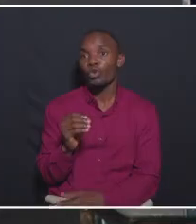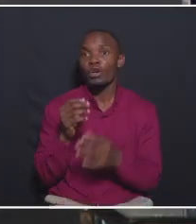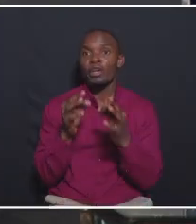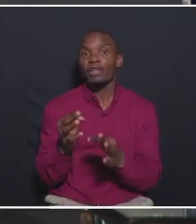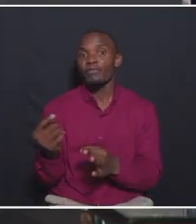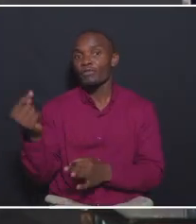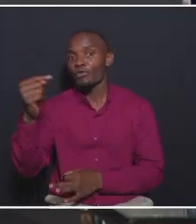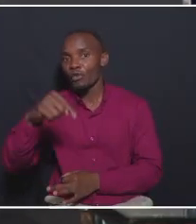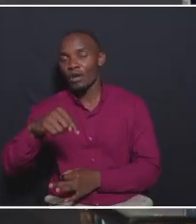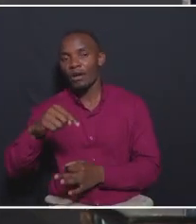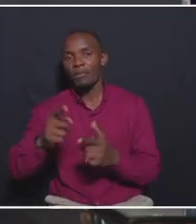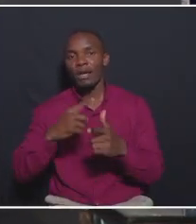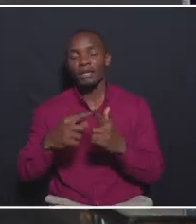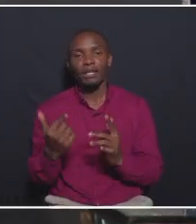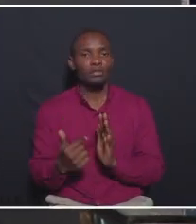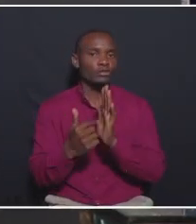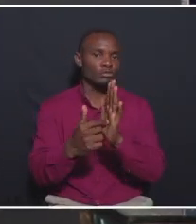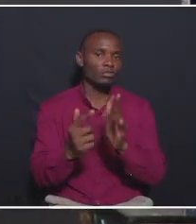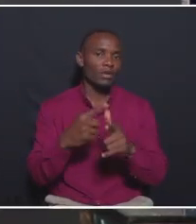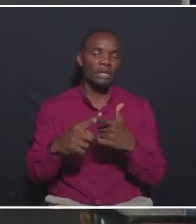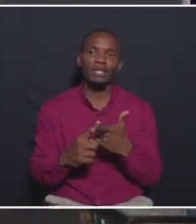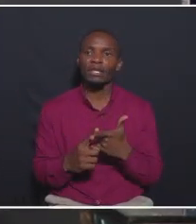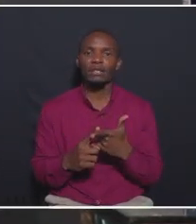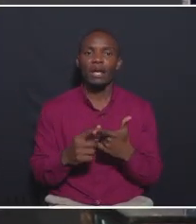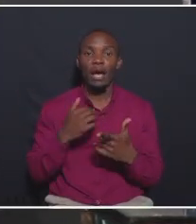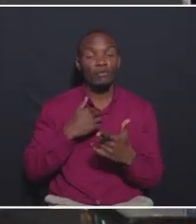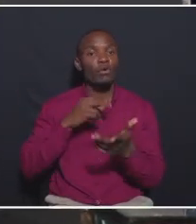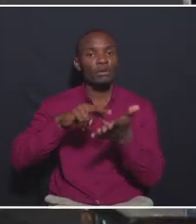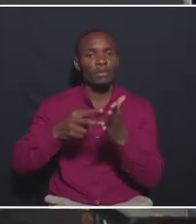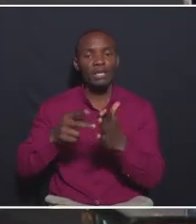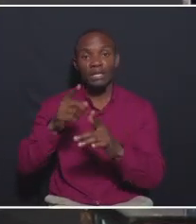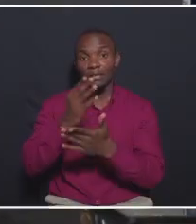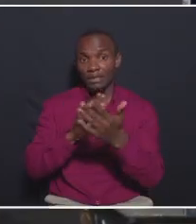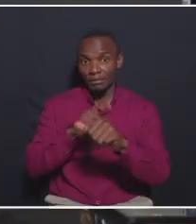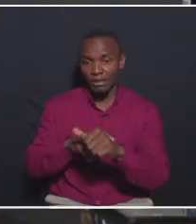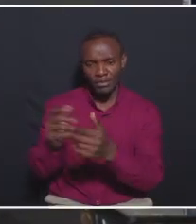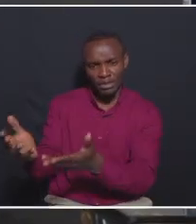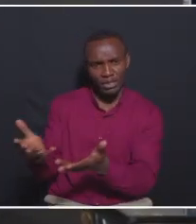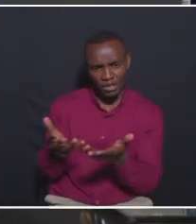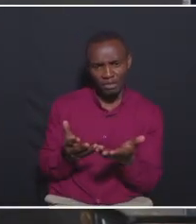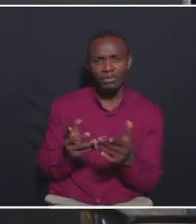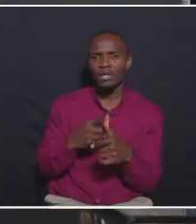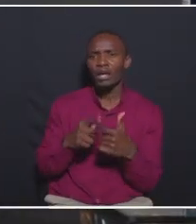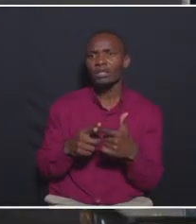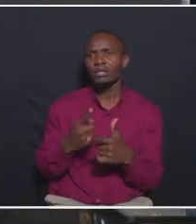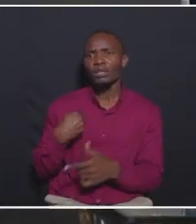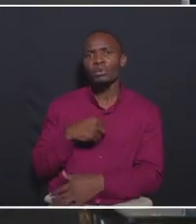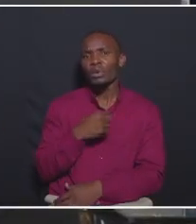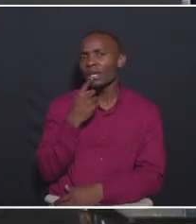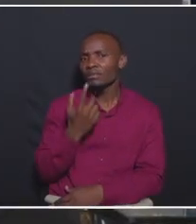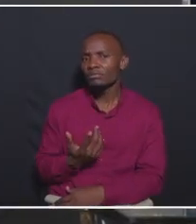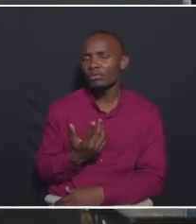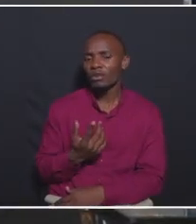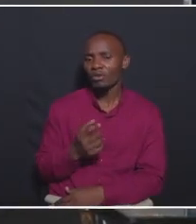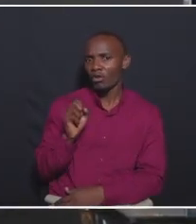just laying it, because sometimes they give us a whole score and then we call them and tell them, okay, I need the steps for this, and then